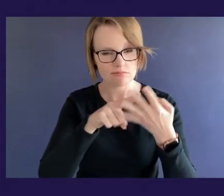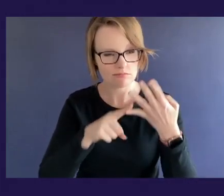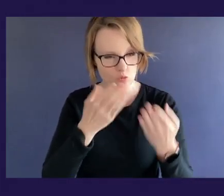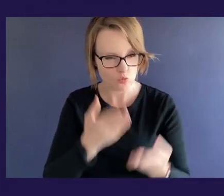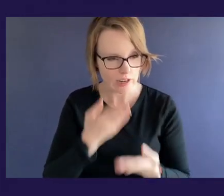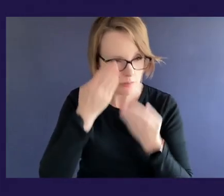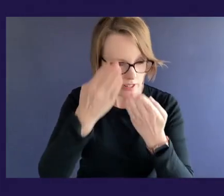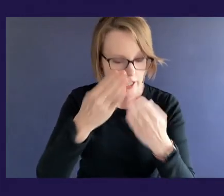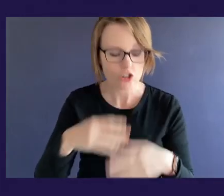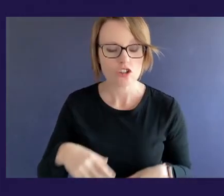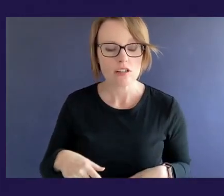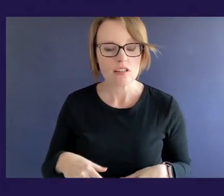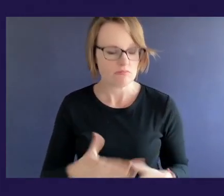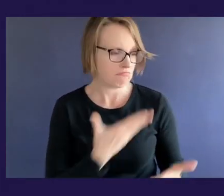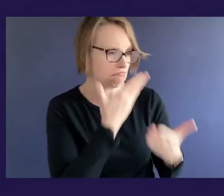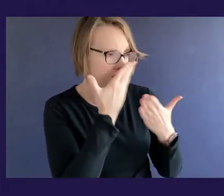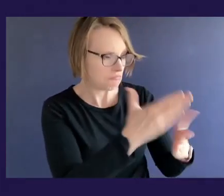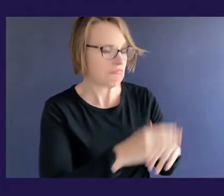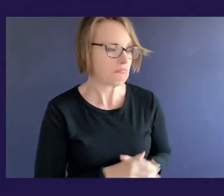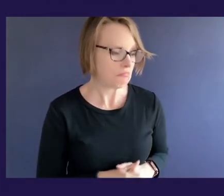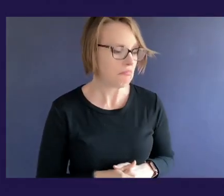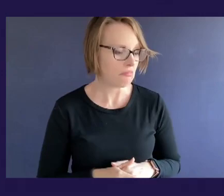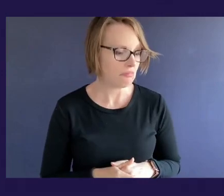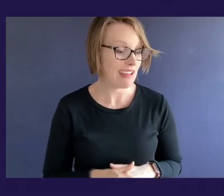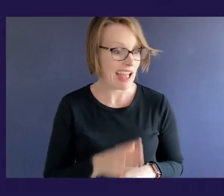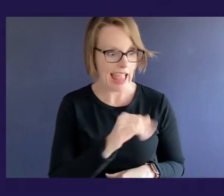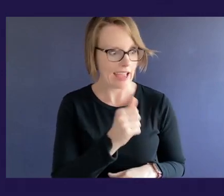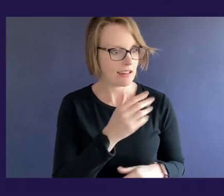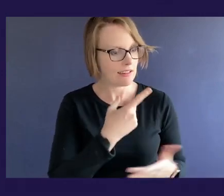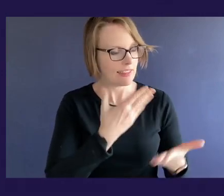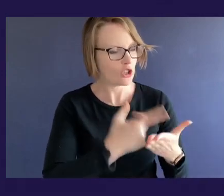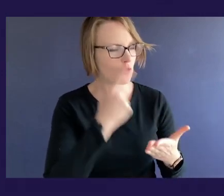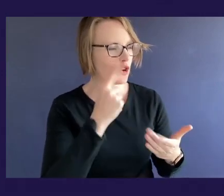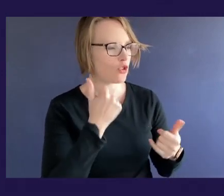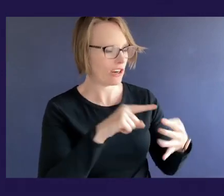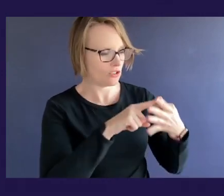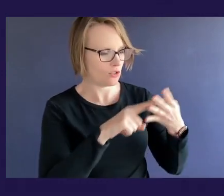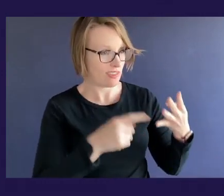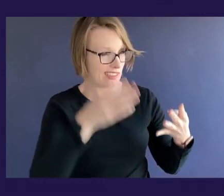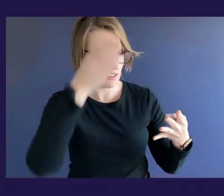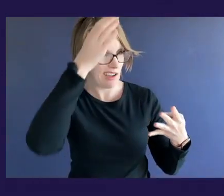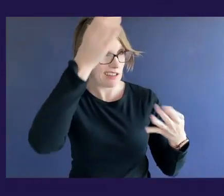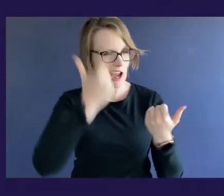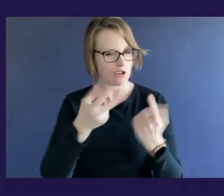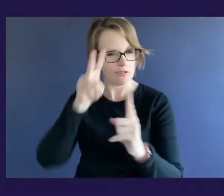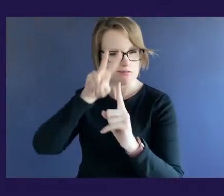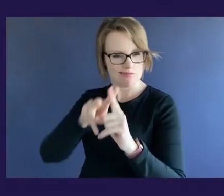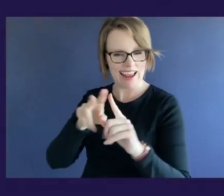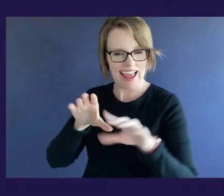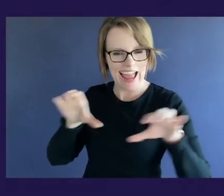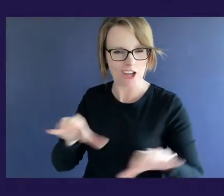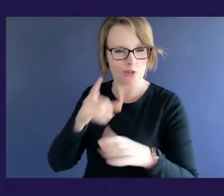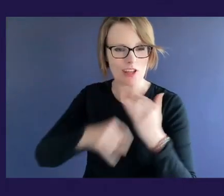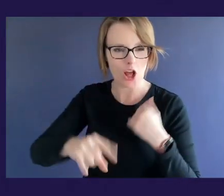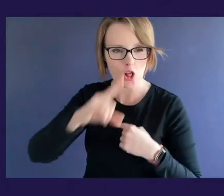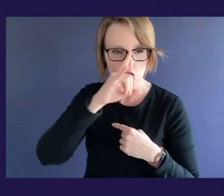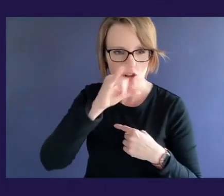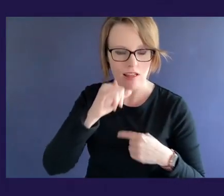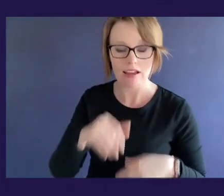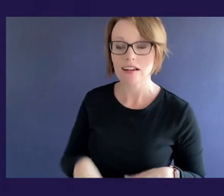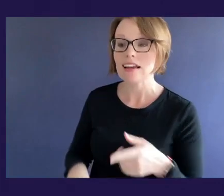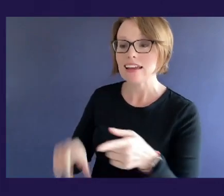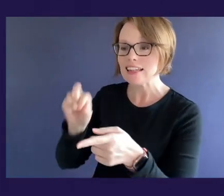make them actionable. And then Tara and Annie, that's a very thorough, very impressive